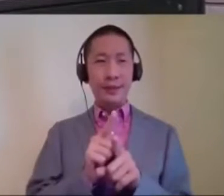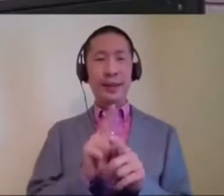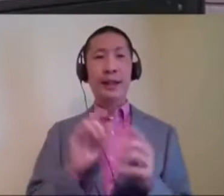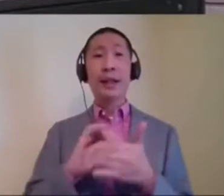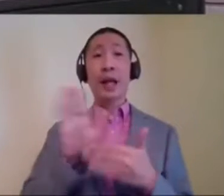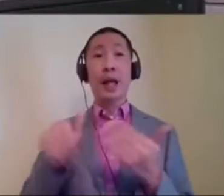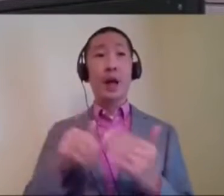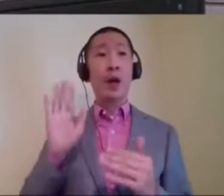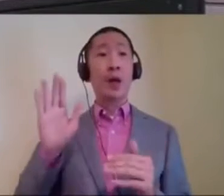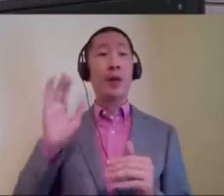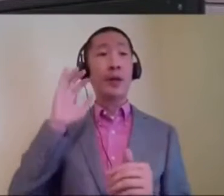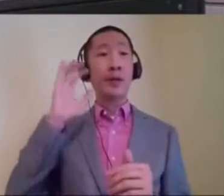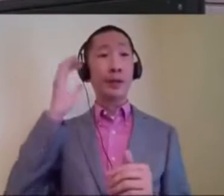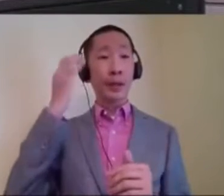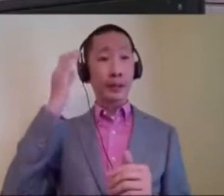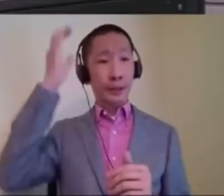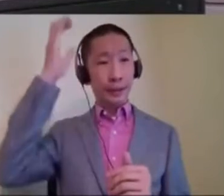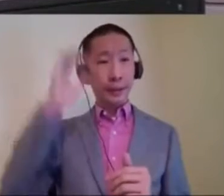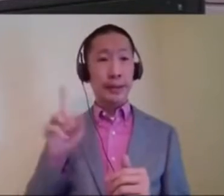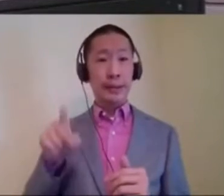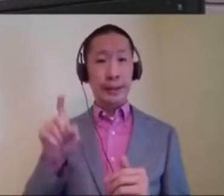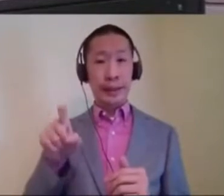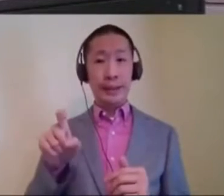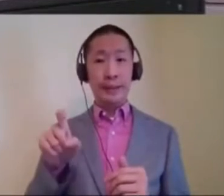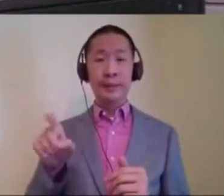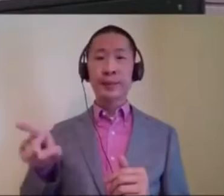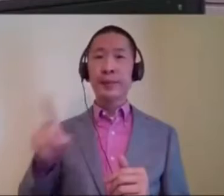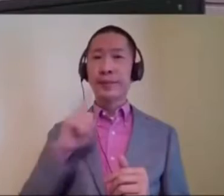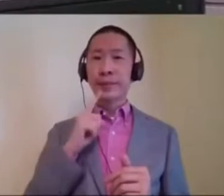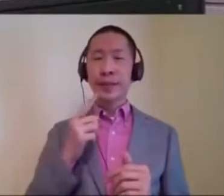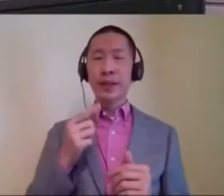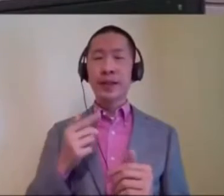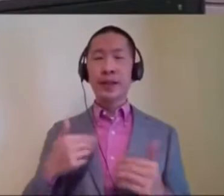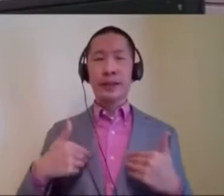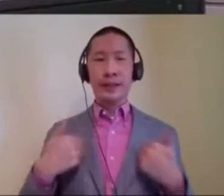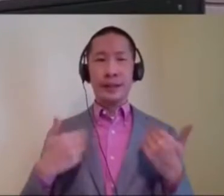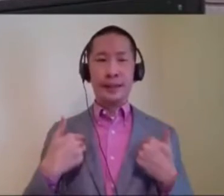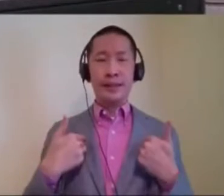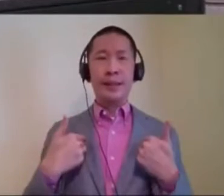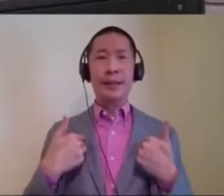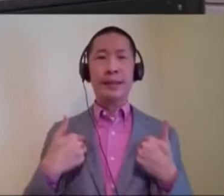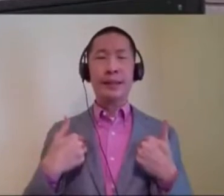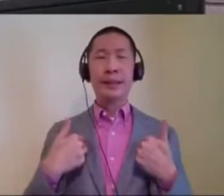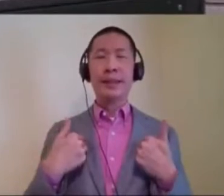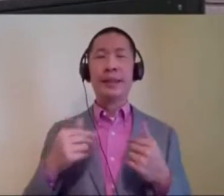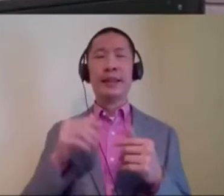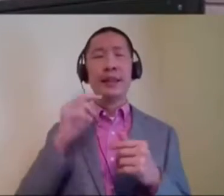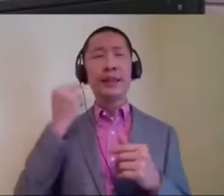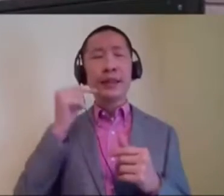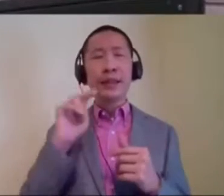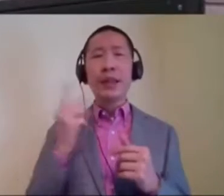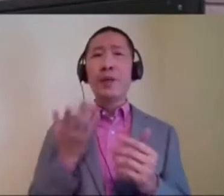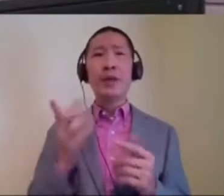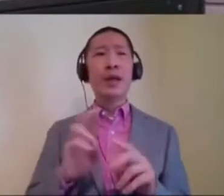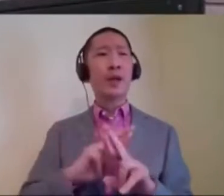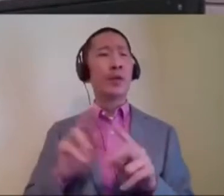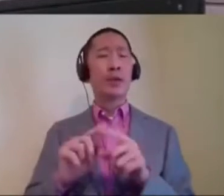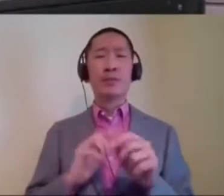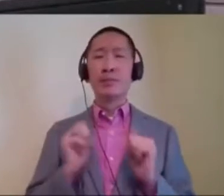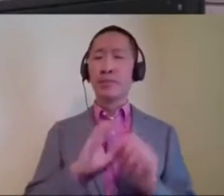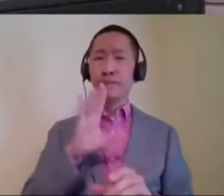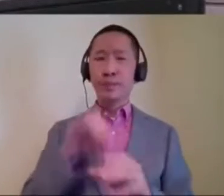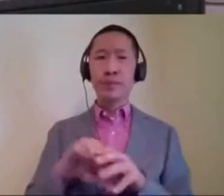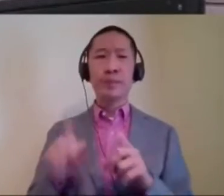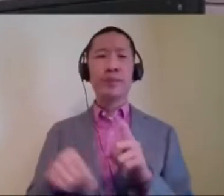her cousins needed. She was the little niece that was always there, ready to step in and to step up when her aunts